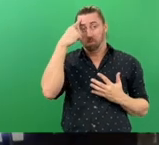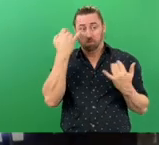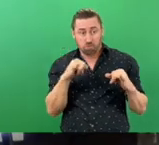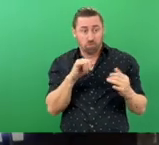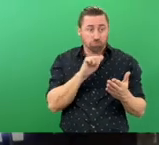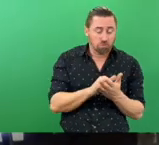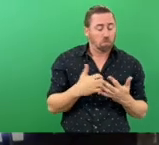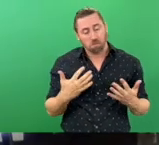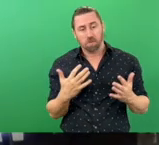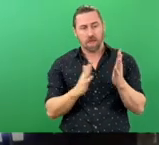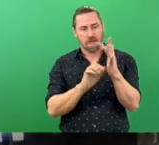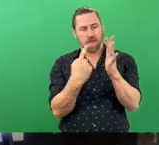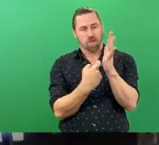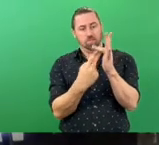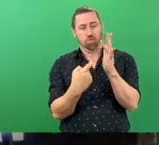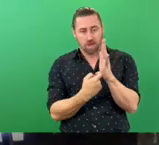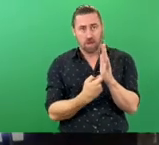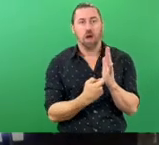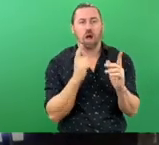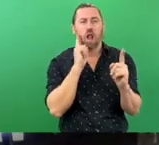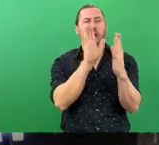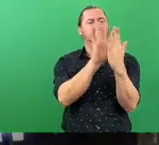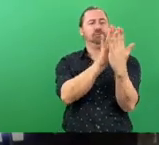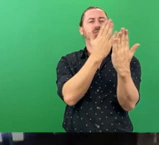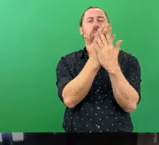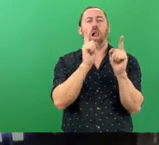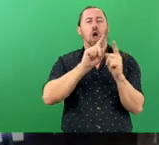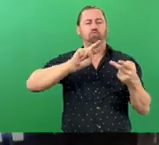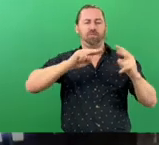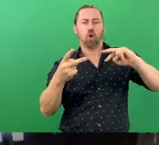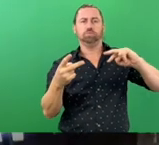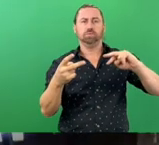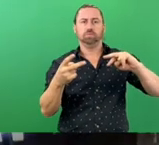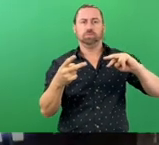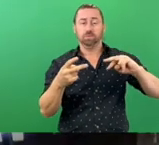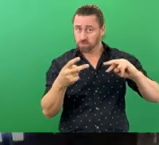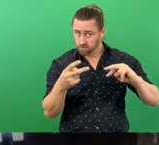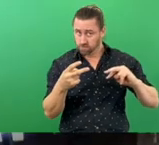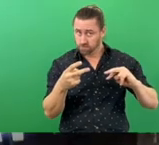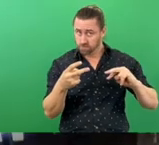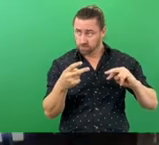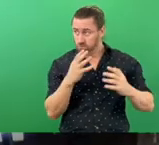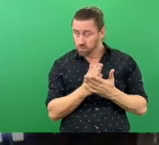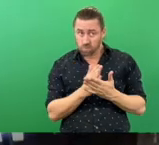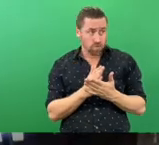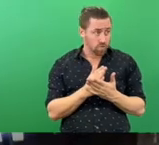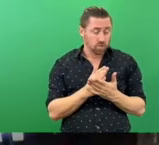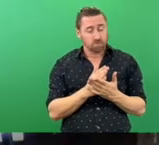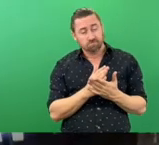mirrors is that they flip things, right? That they reverse things. And that, of course,